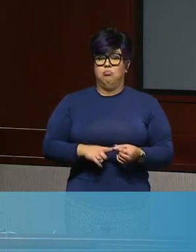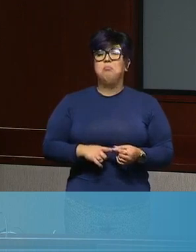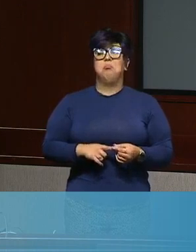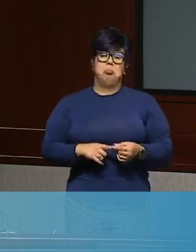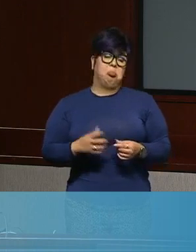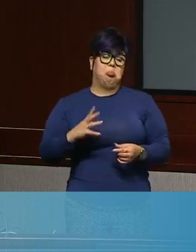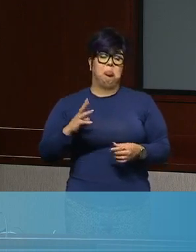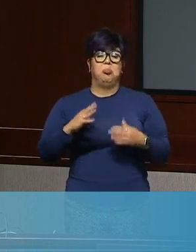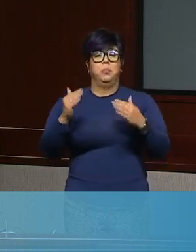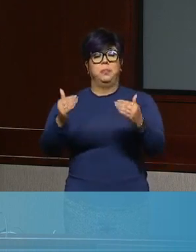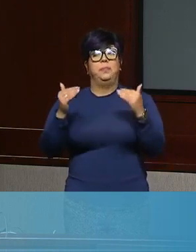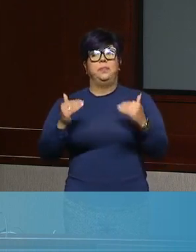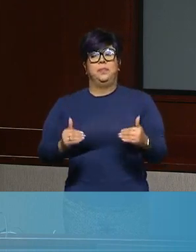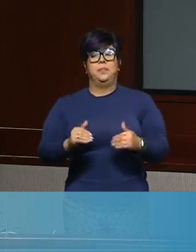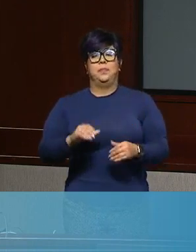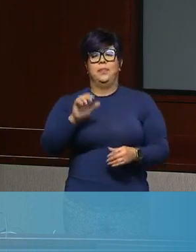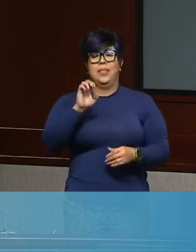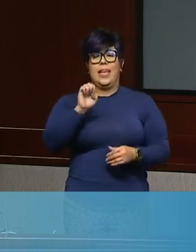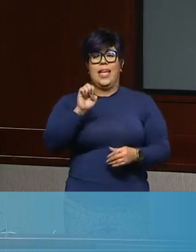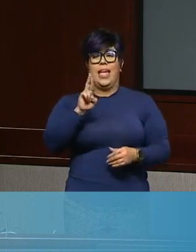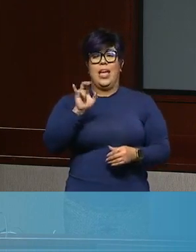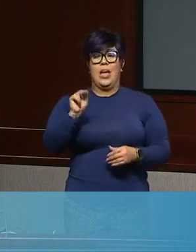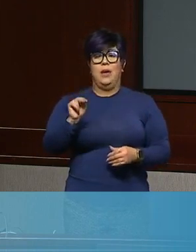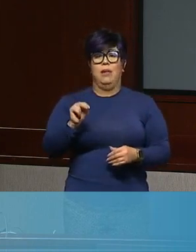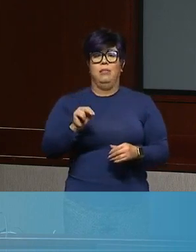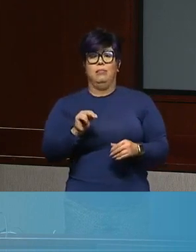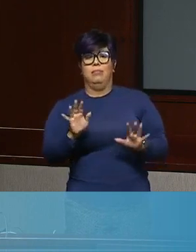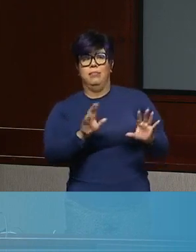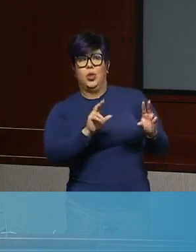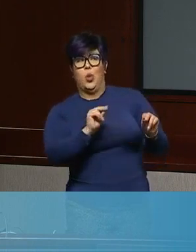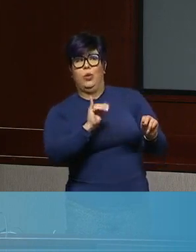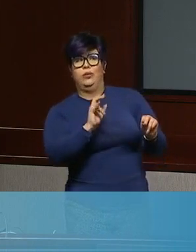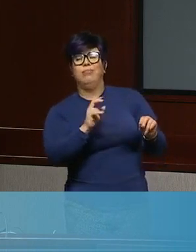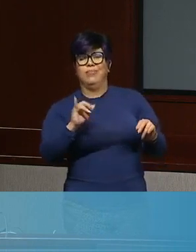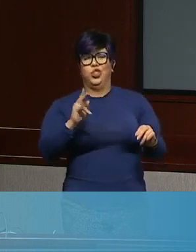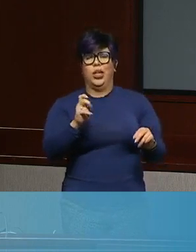Okay, we'll keep going. Aaron with Channel 29? No, I did not. Oh, thanks, Jack.